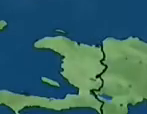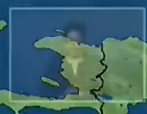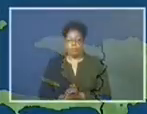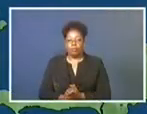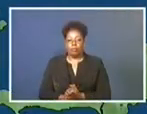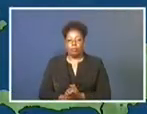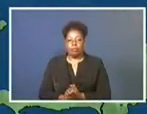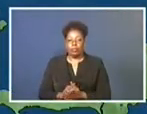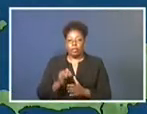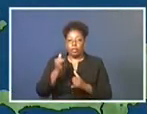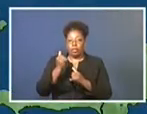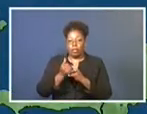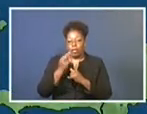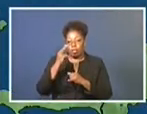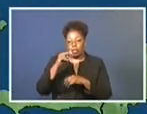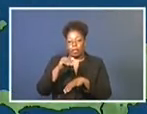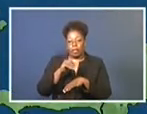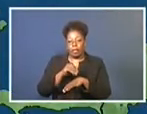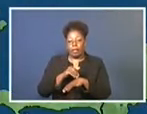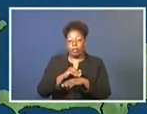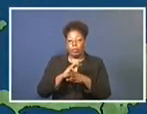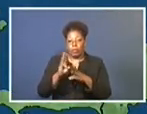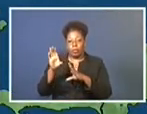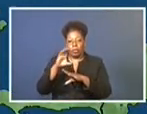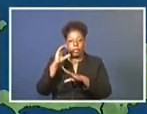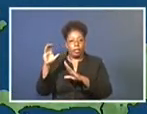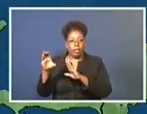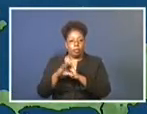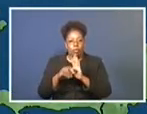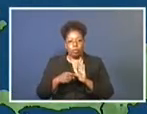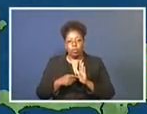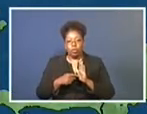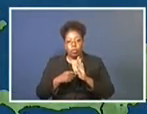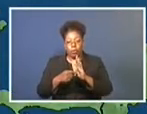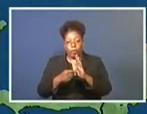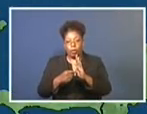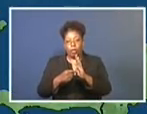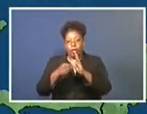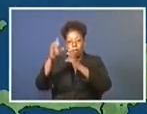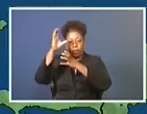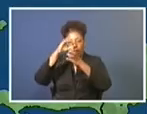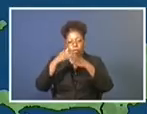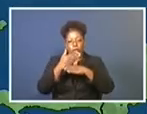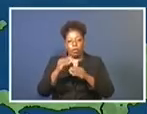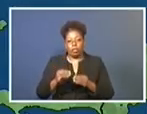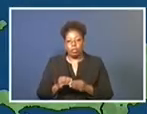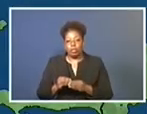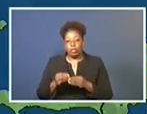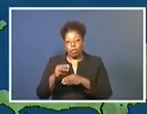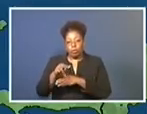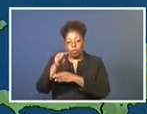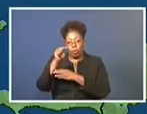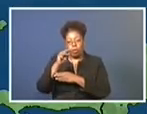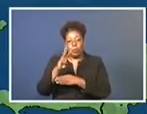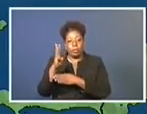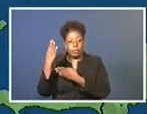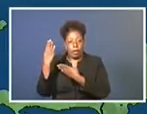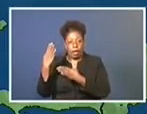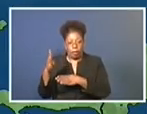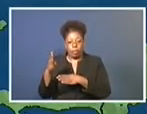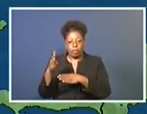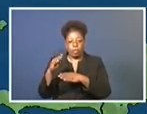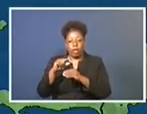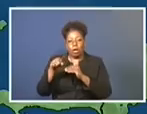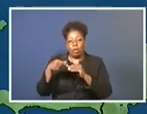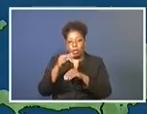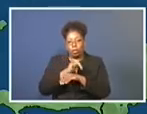And have a final look at weather. Satellite pictures are showing a broad ribbon of clouds across the northwest Bahamas, in particular around the New Providence area, and